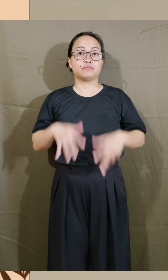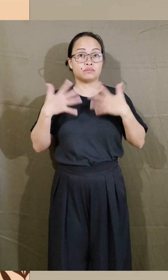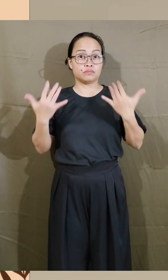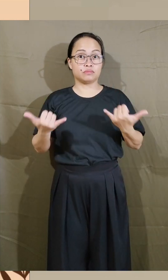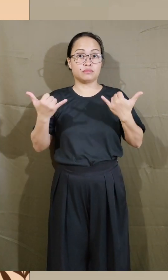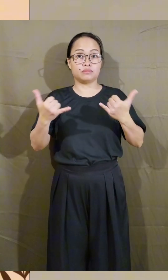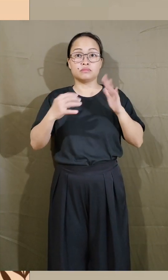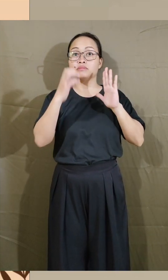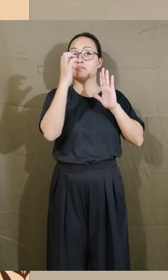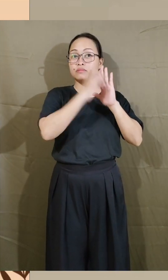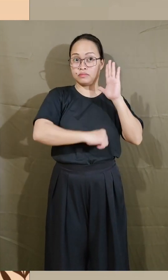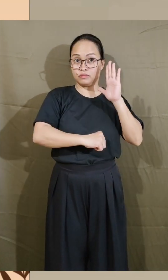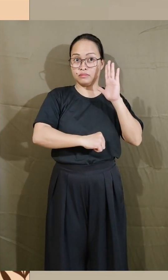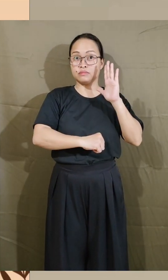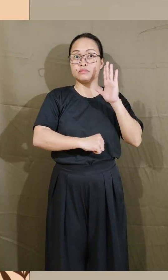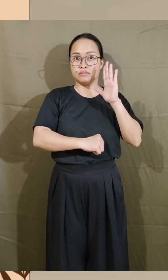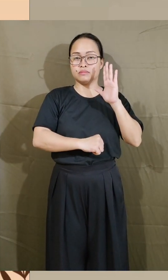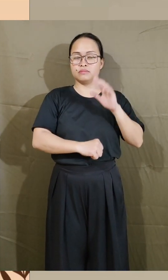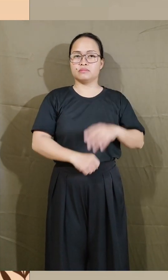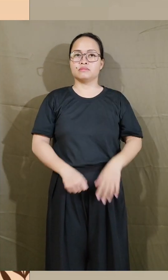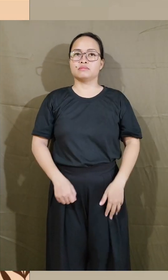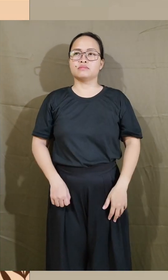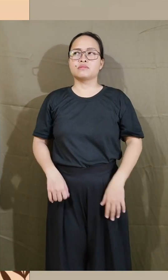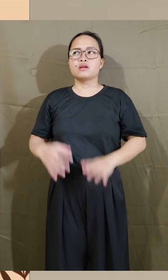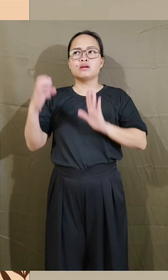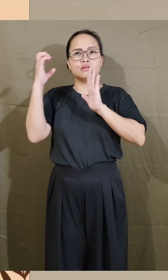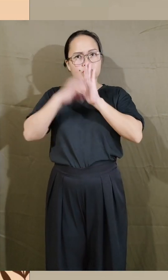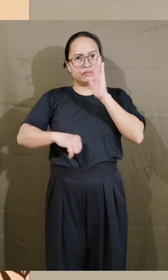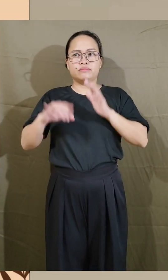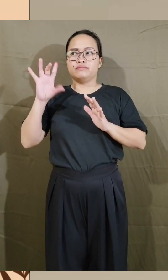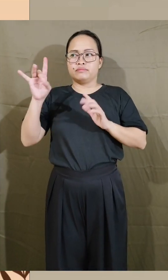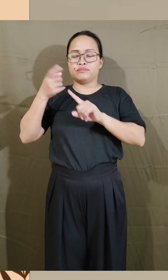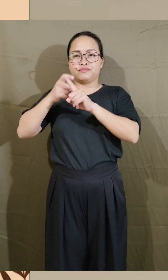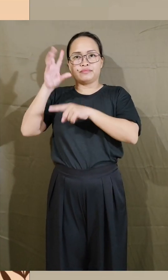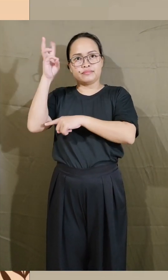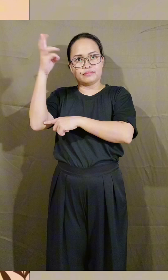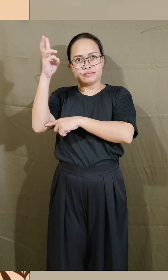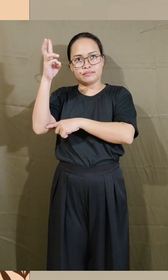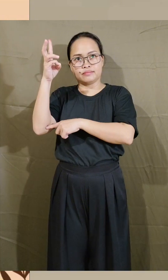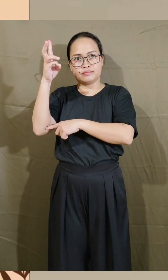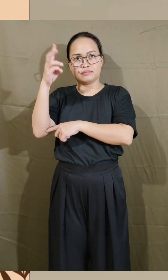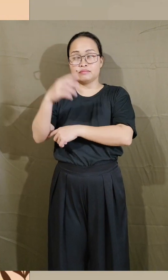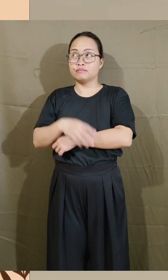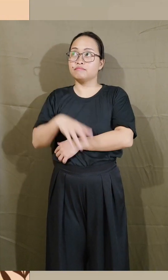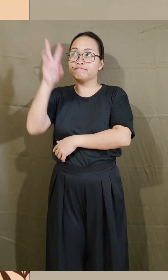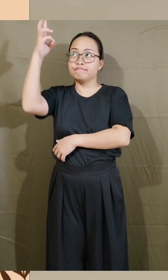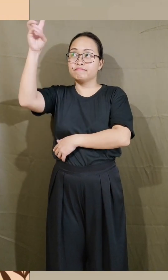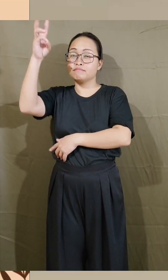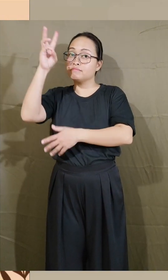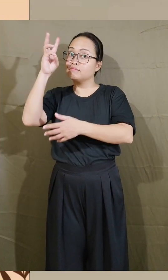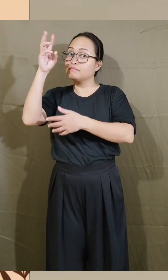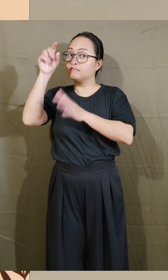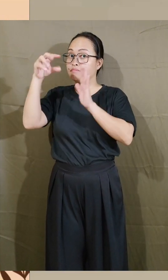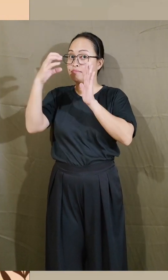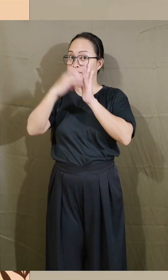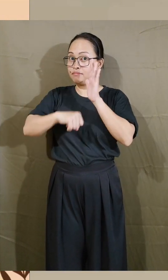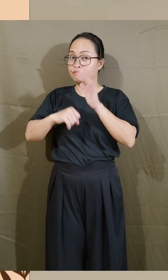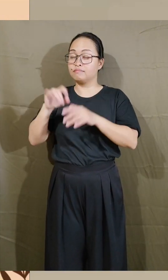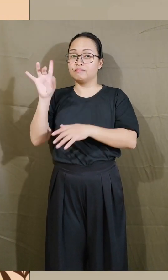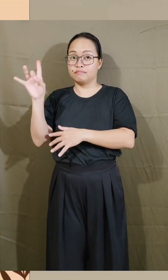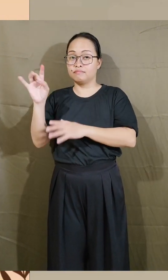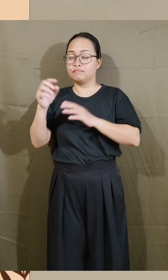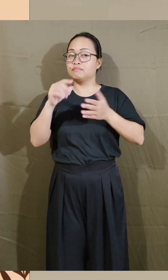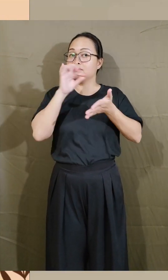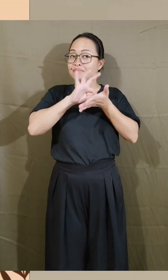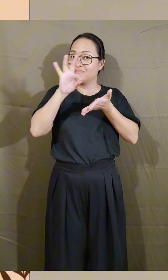can now subtract 8 from 16. So 16 minus 8. Let's count the remaining balls.